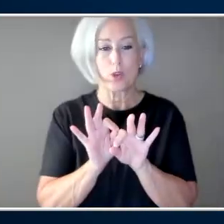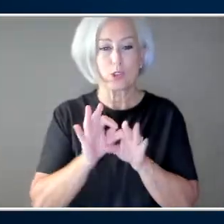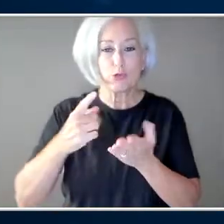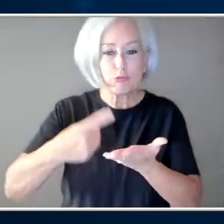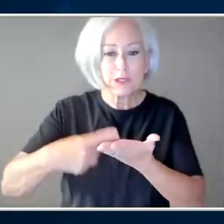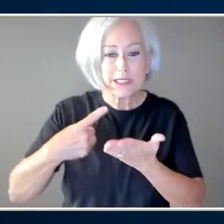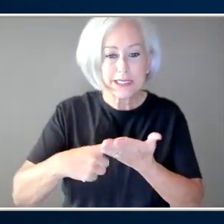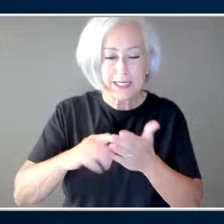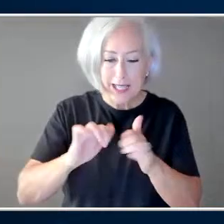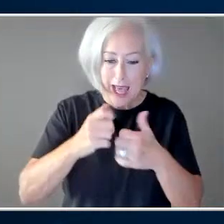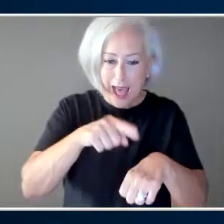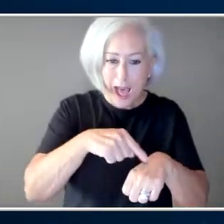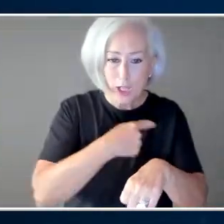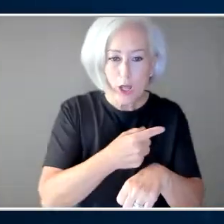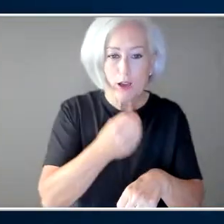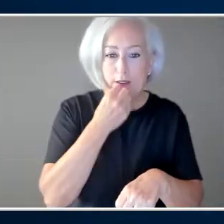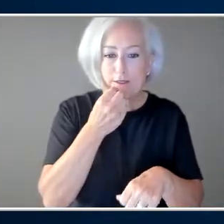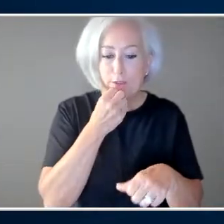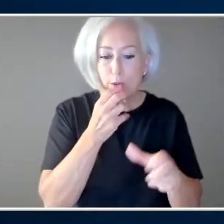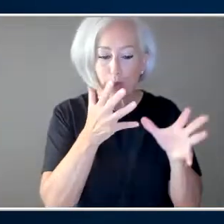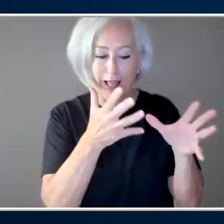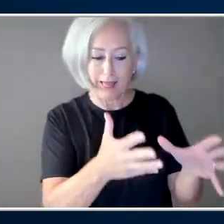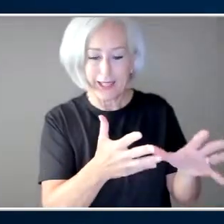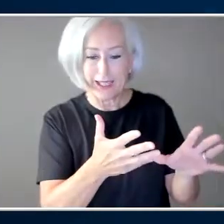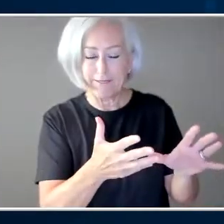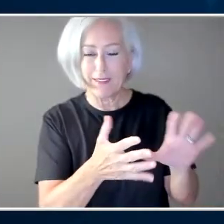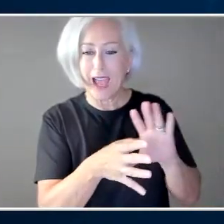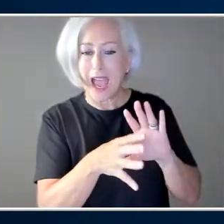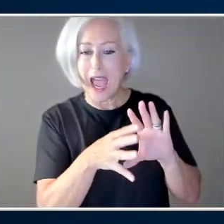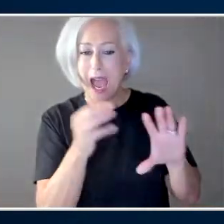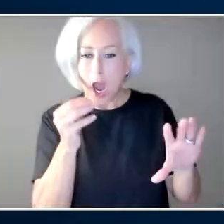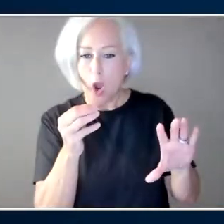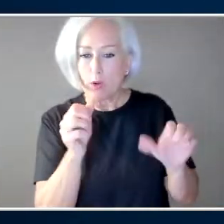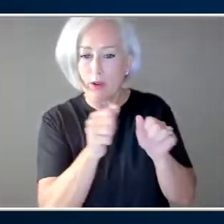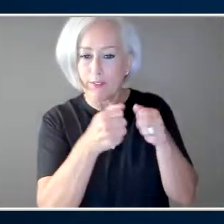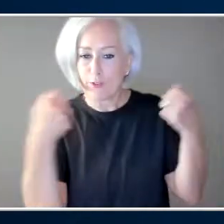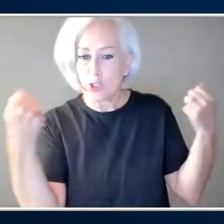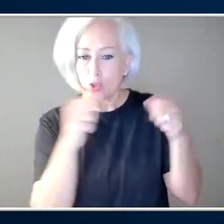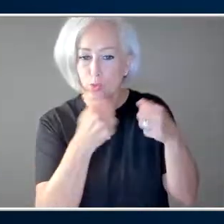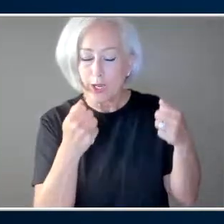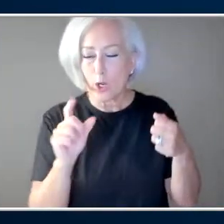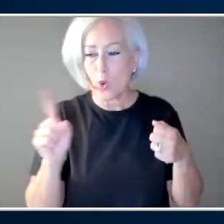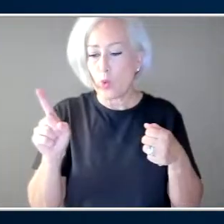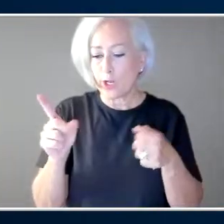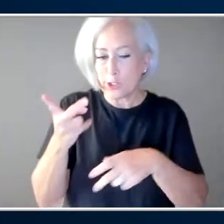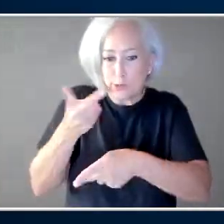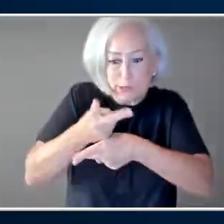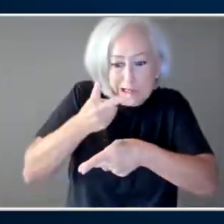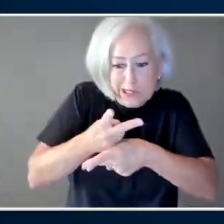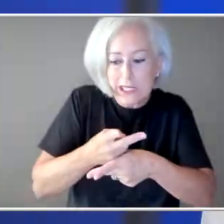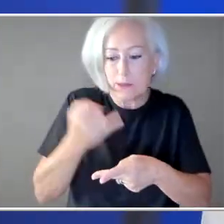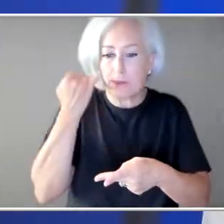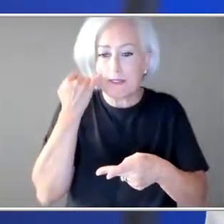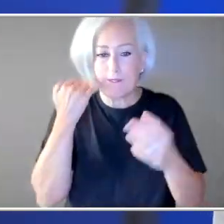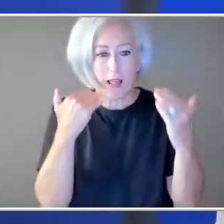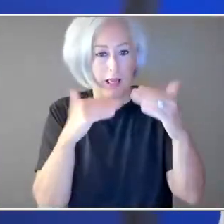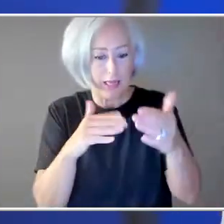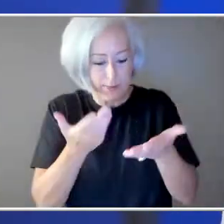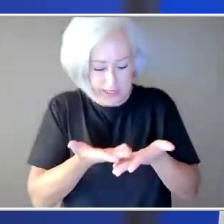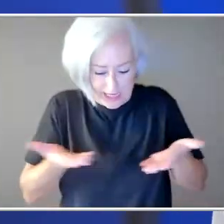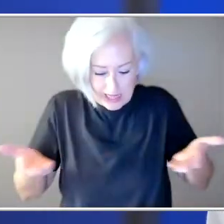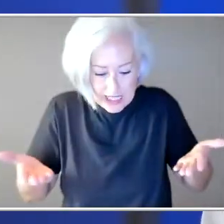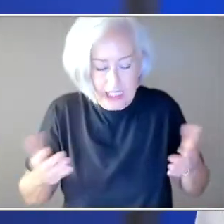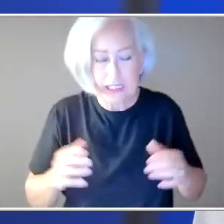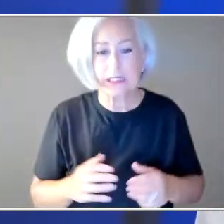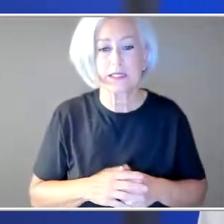does the food stay out, where should we store it, you know, when you have limited equipment and